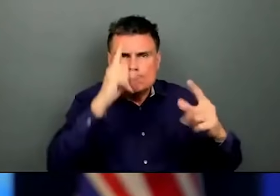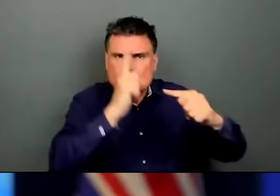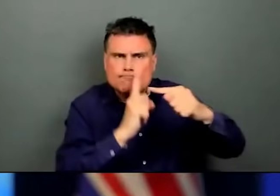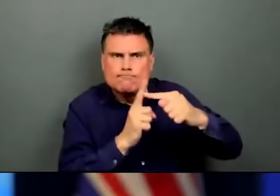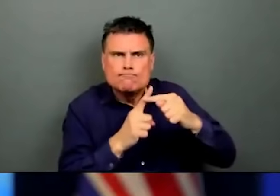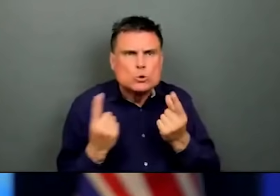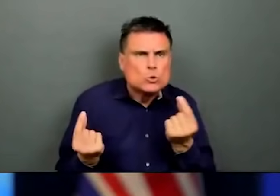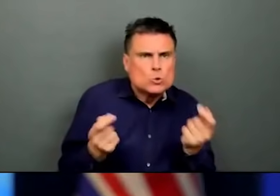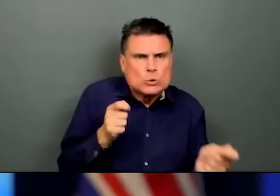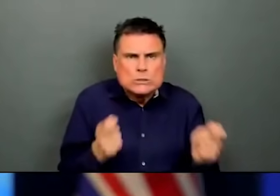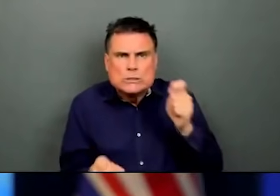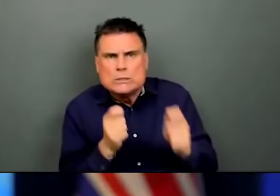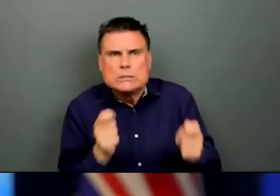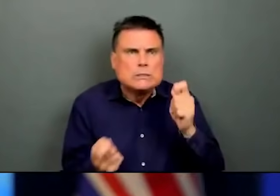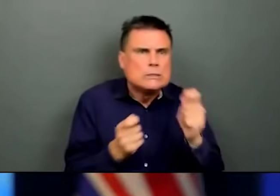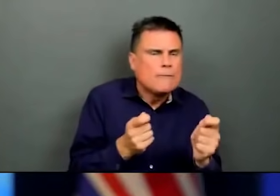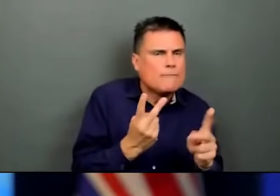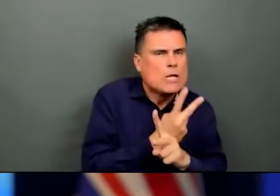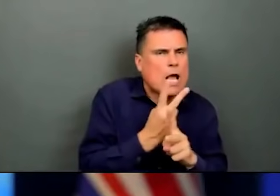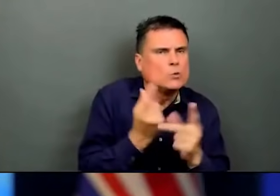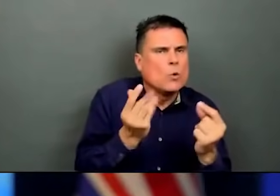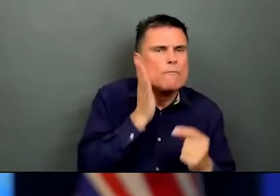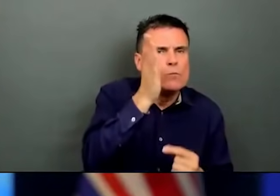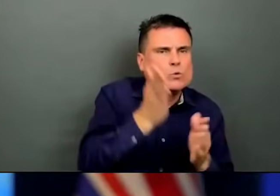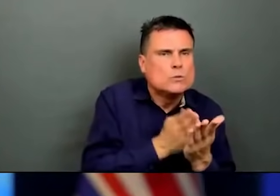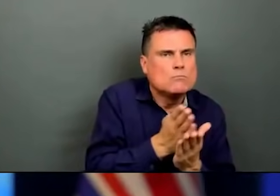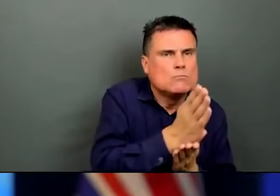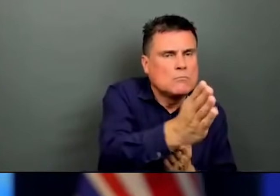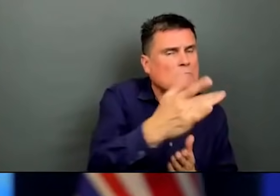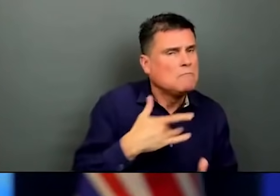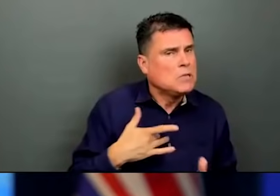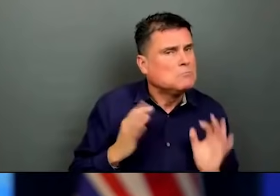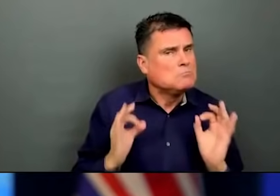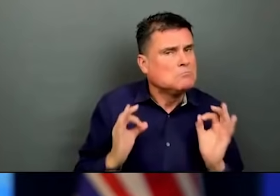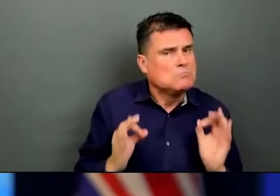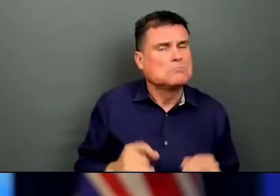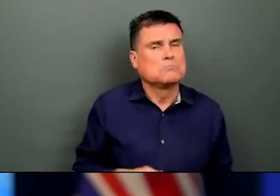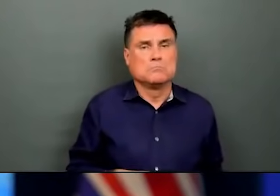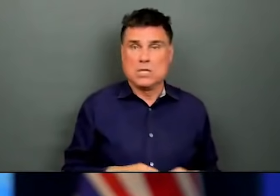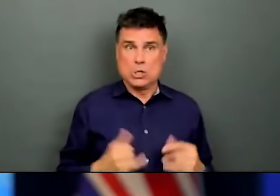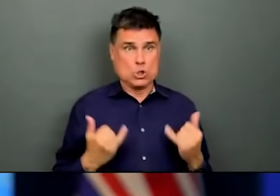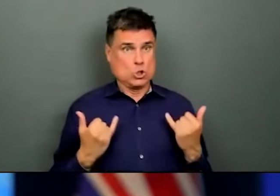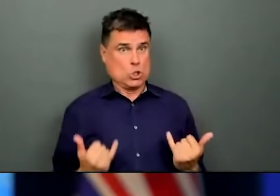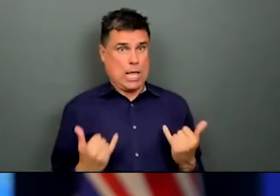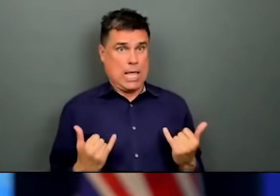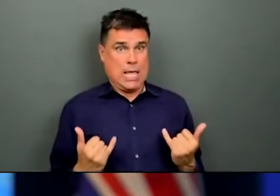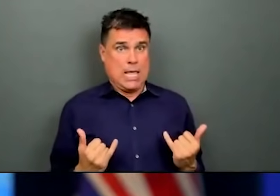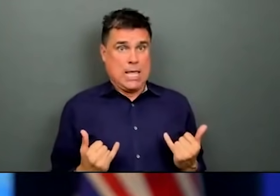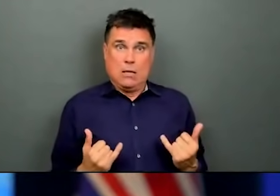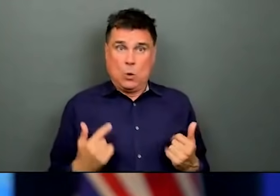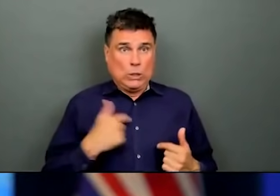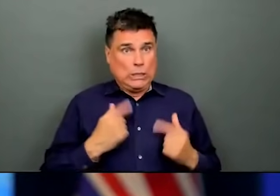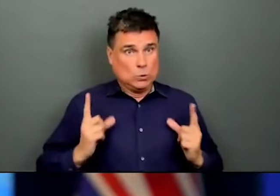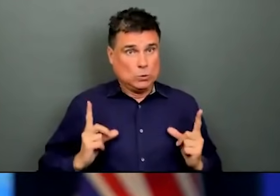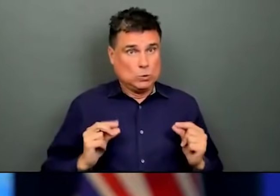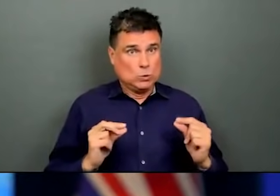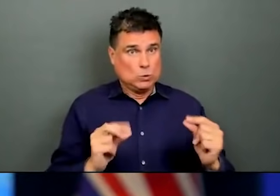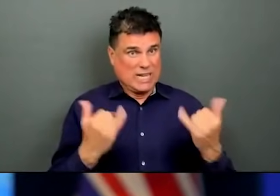to replace it. I think this is the way forward, as do the Pachidat, the Didadat, and the Huayat. Greg, do you have a